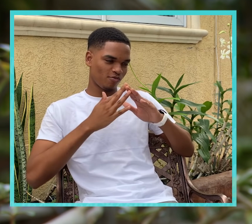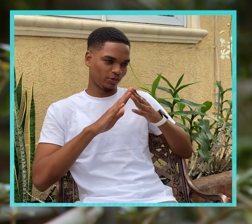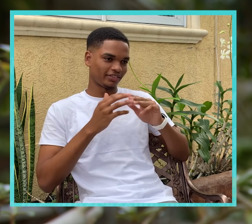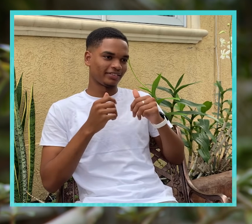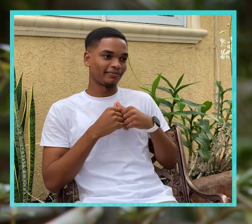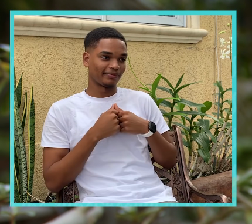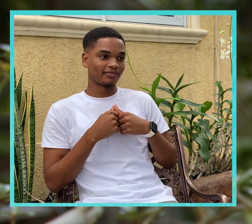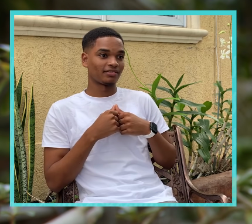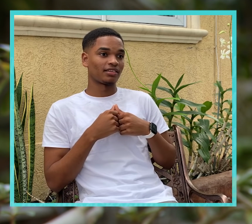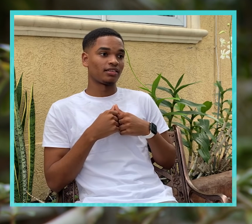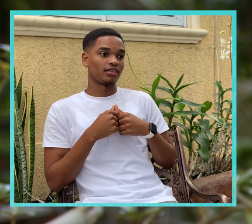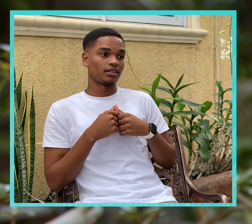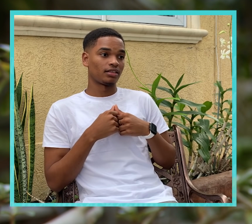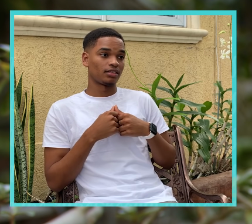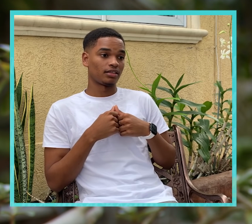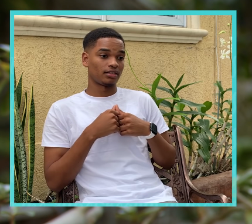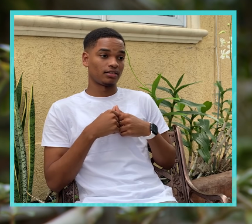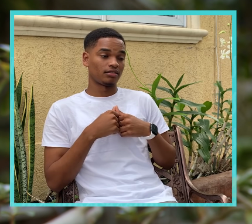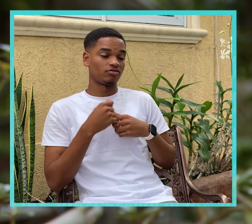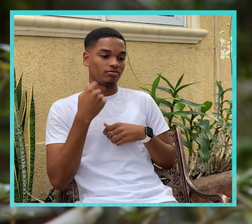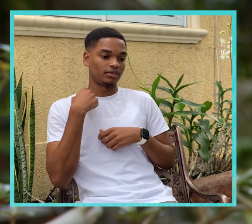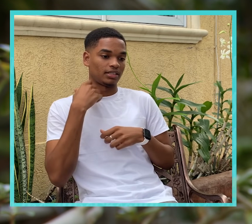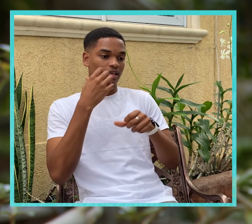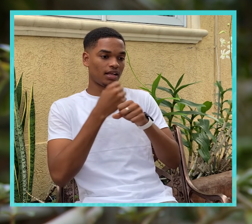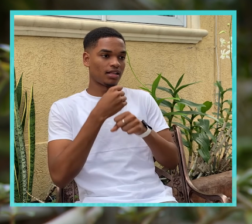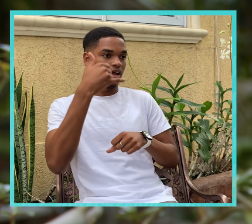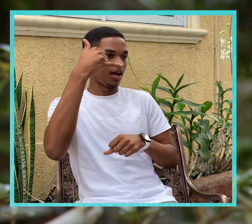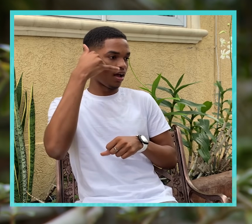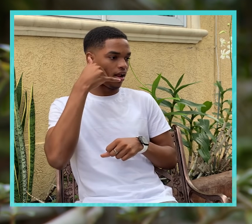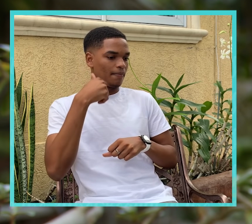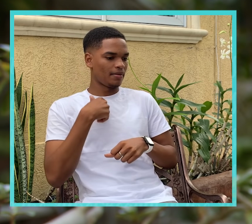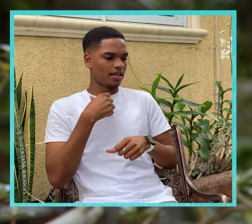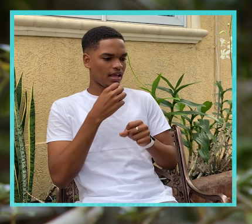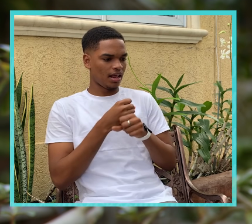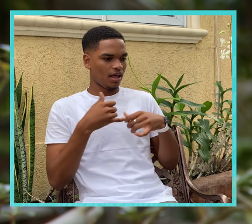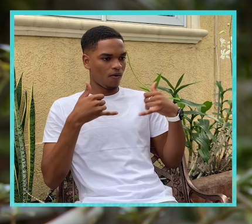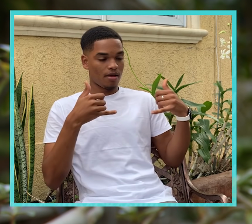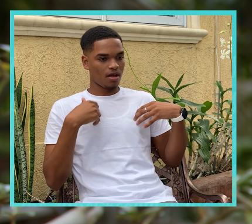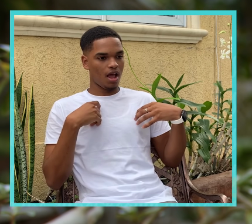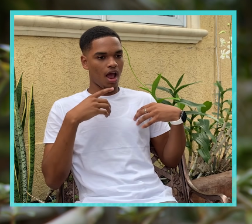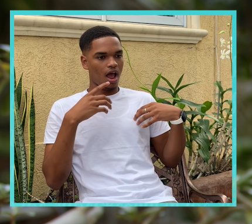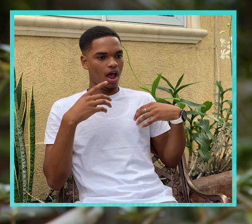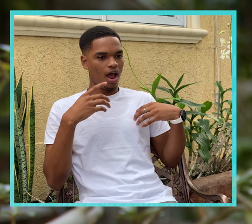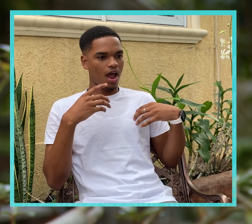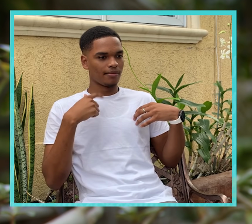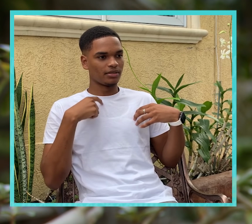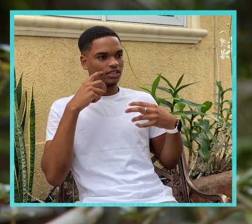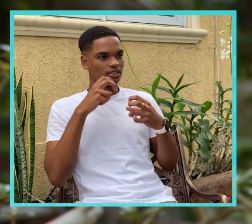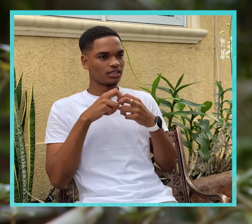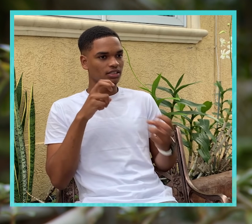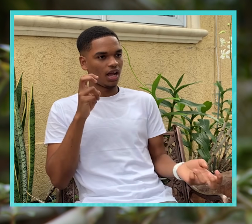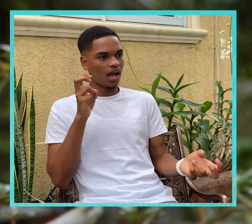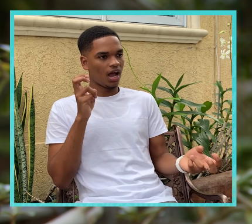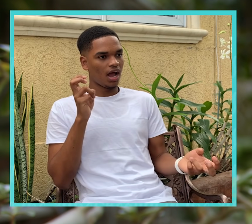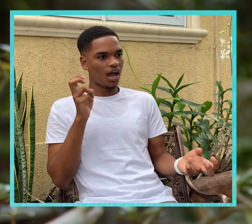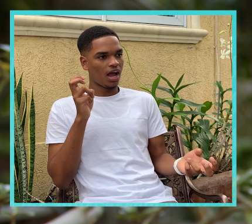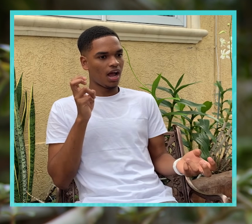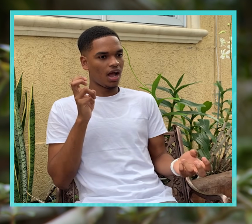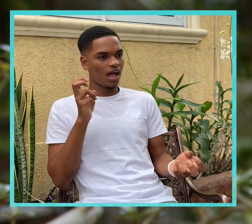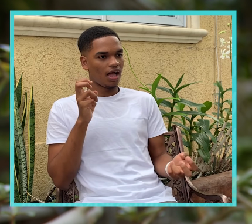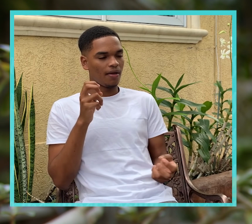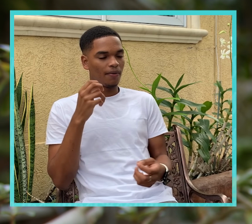Um, the day that I got the call that I was going to get the award, I was in shock because a little